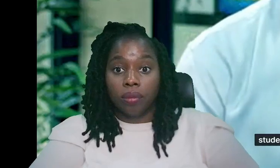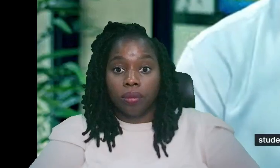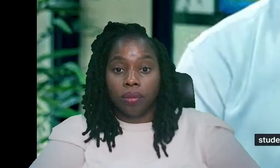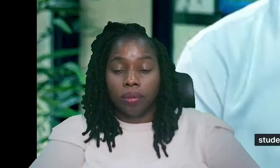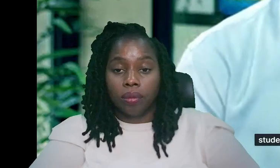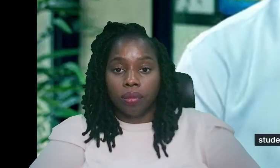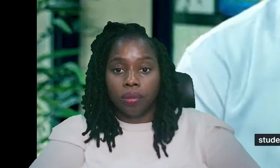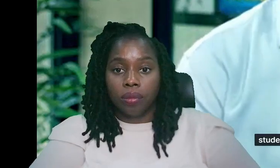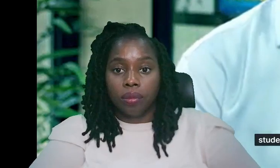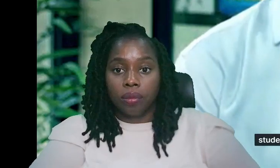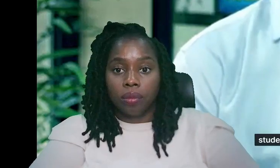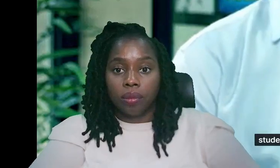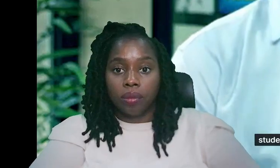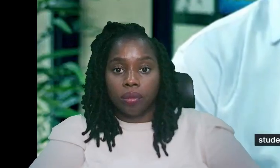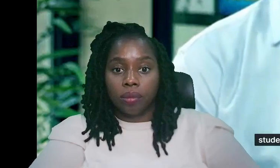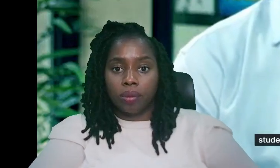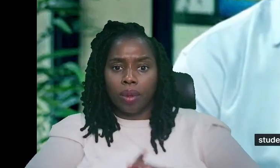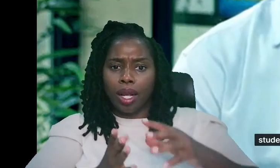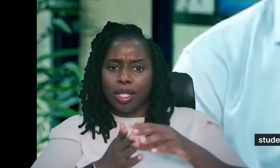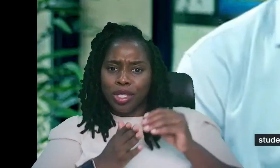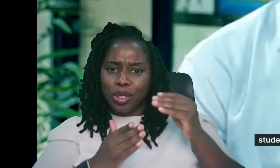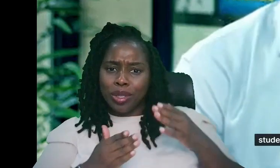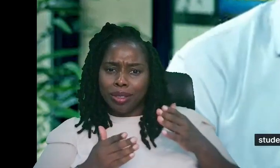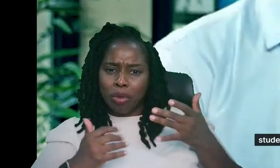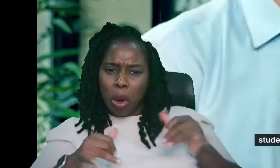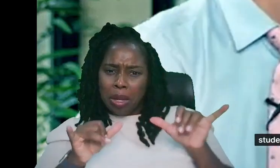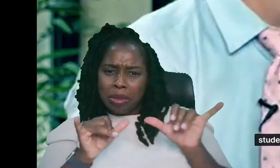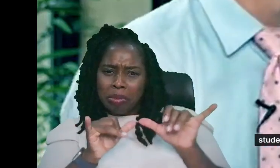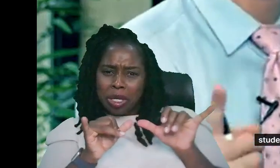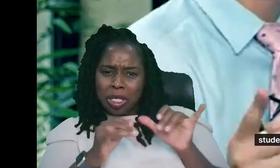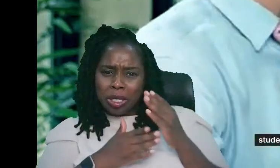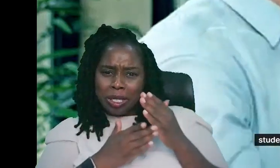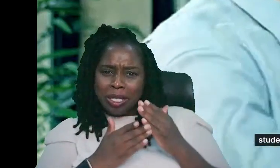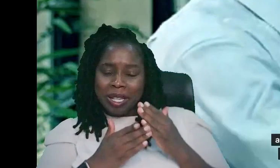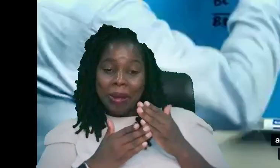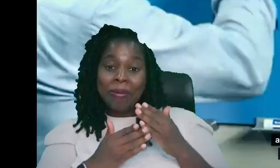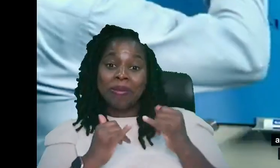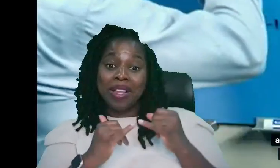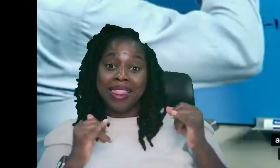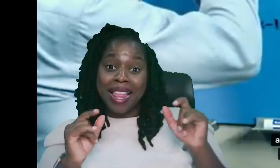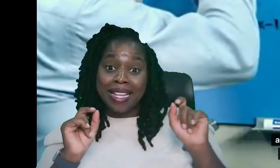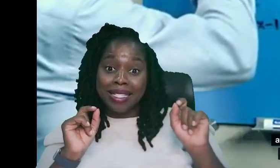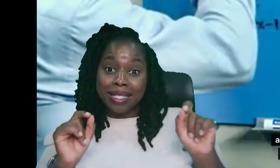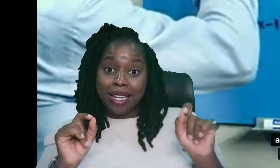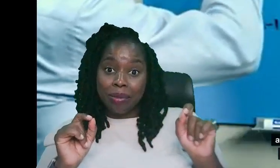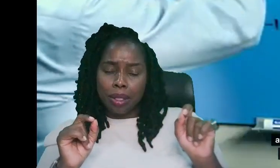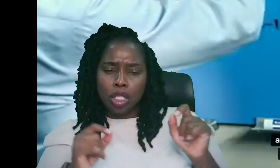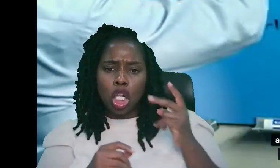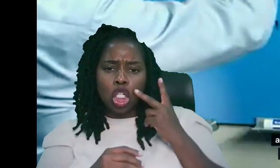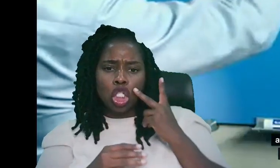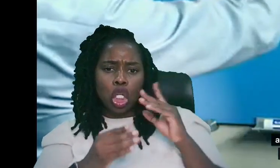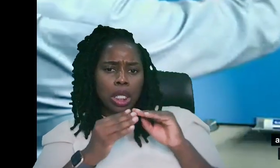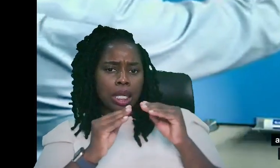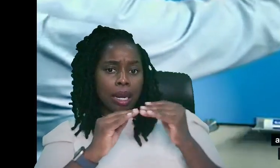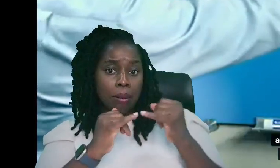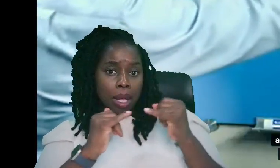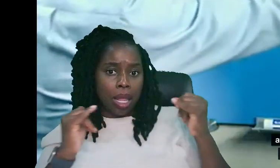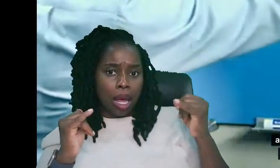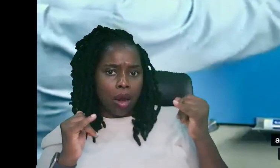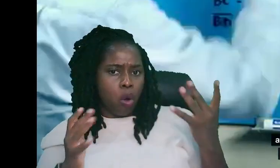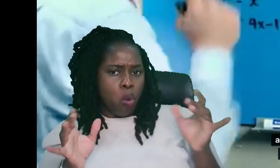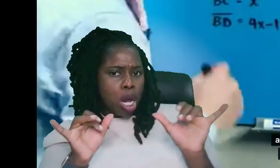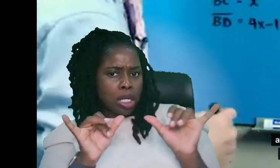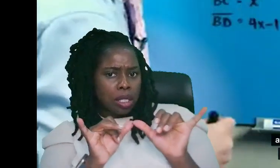Students, let's measure some line segments, shall we? Let's take a look at this one on the number line. What is the length